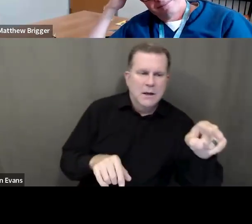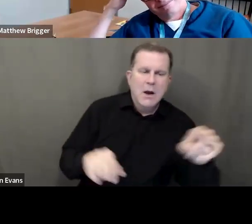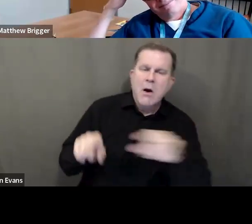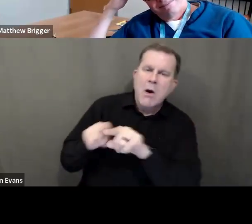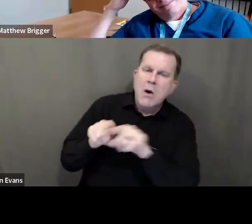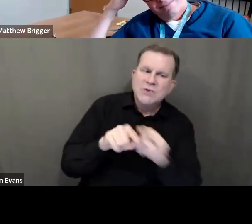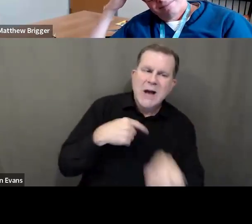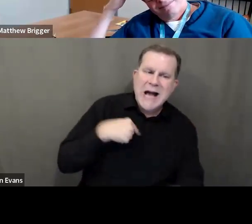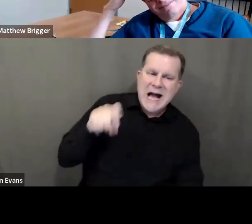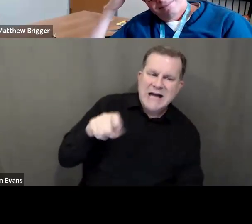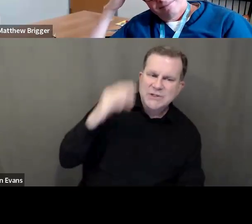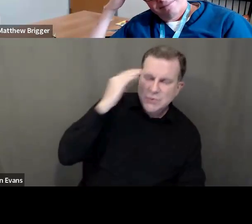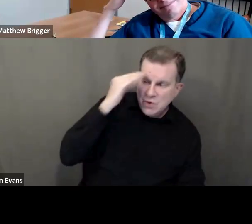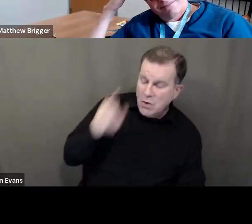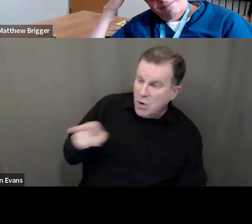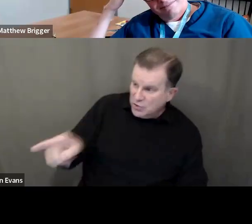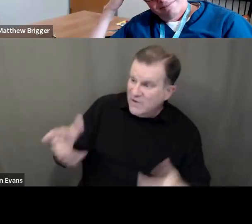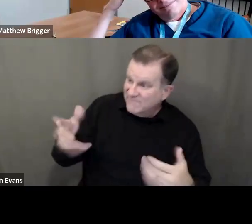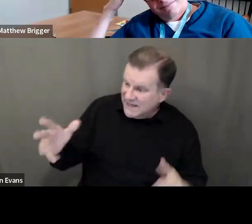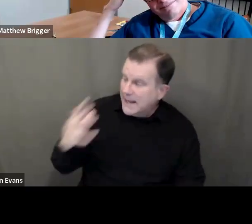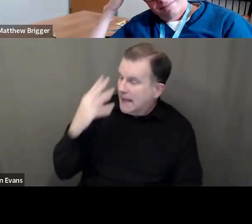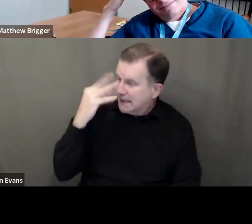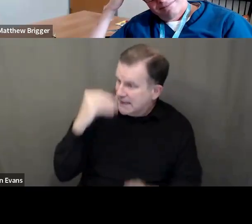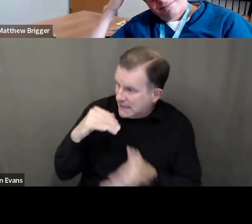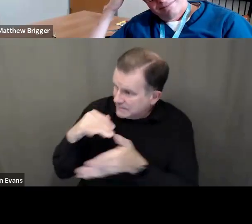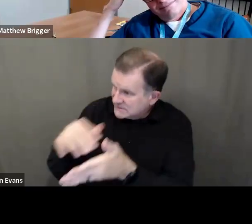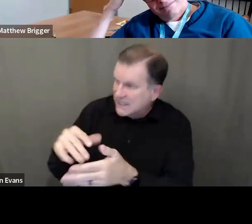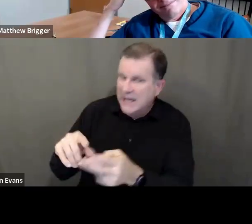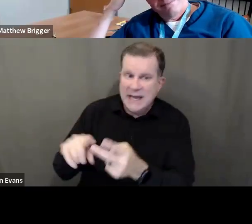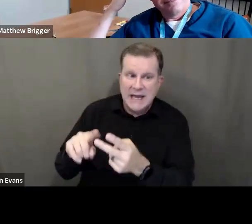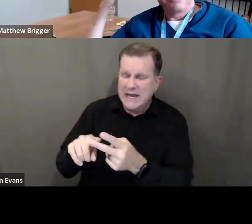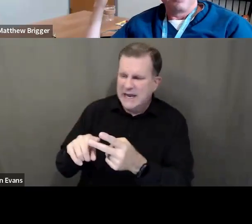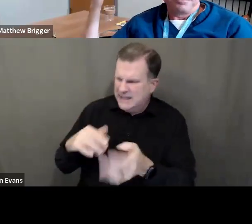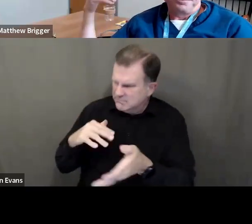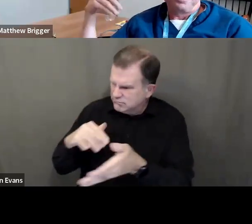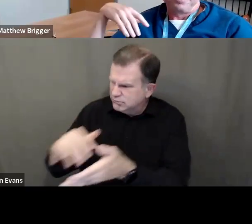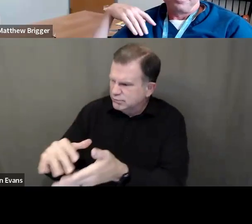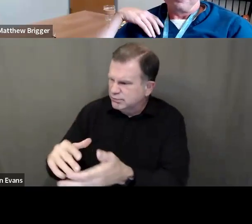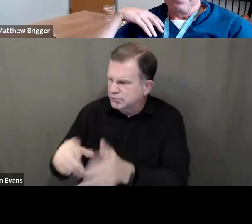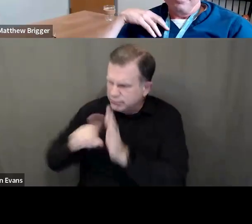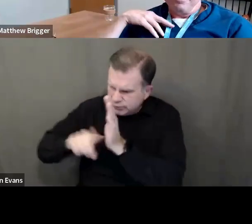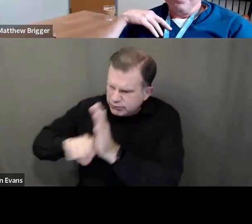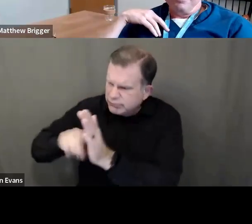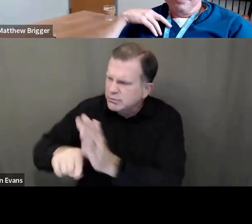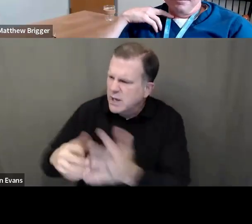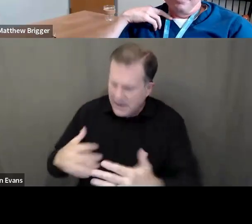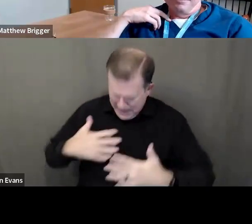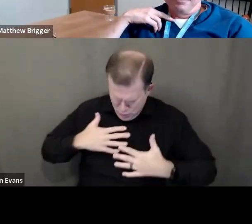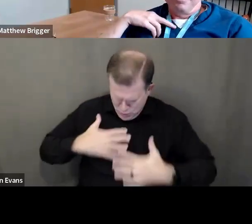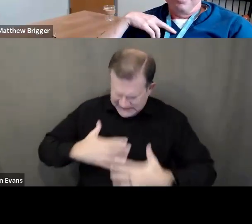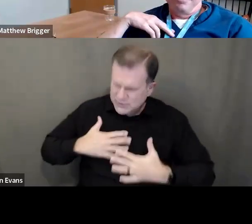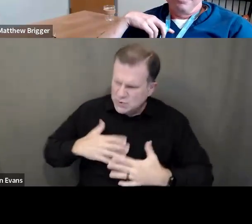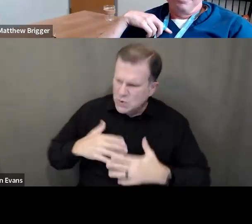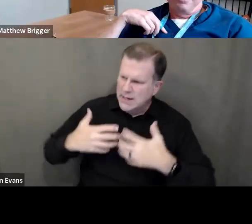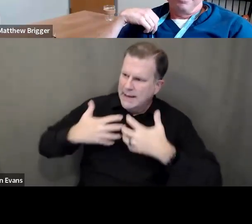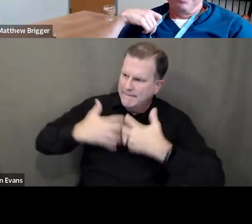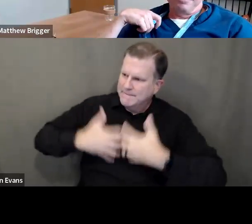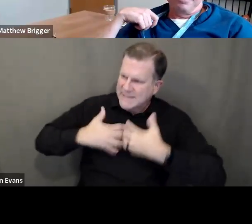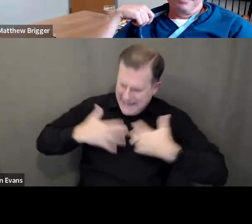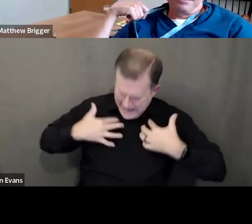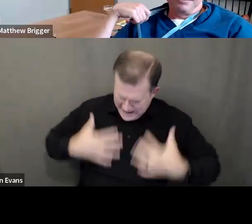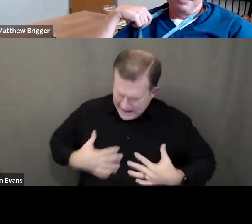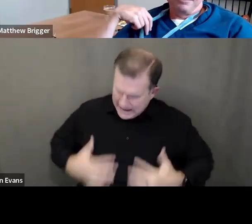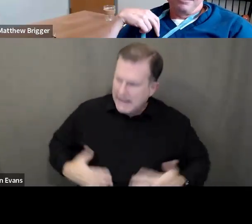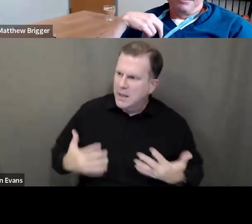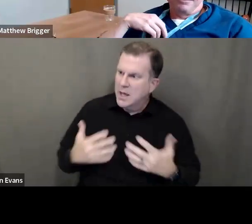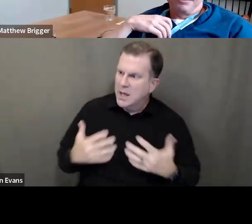they get a sleep study done or anything else to kind of define what the respiratory mechanics were like? That would also be